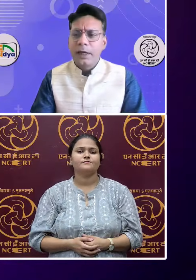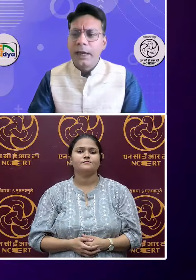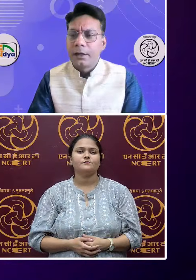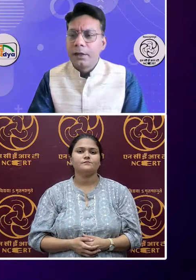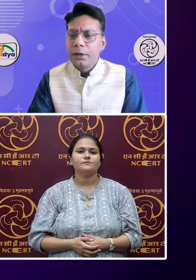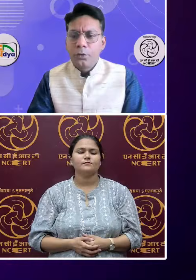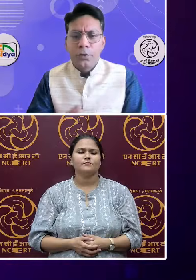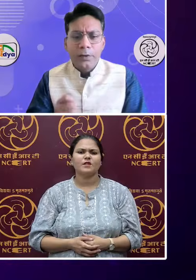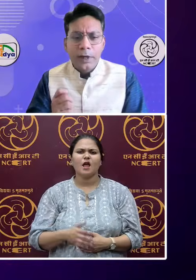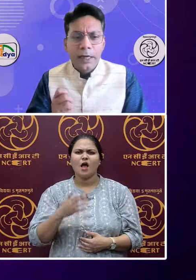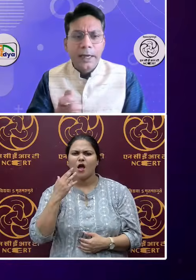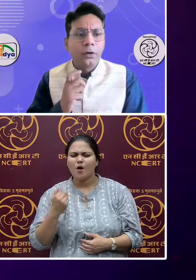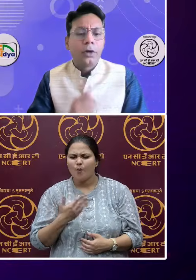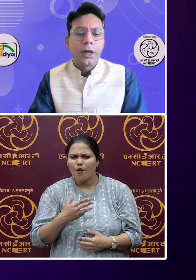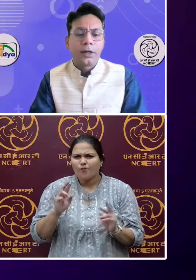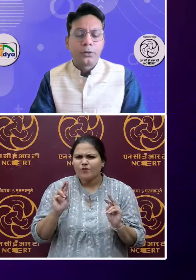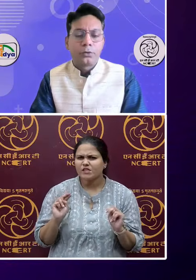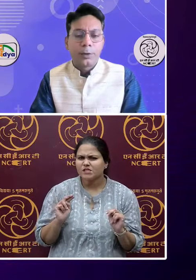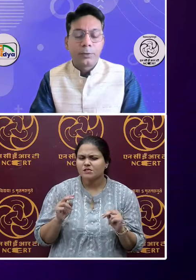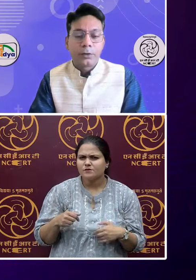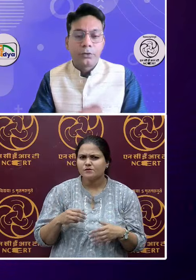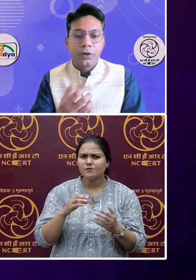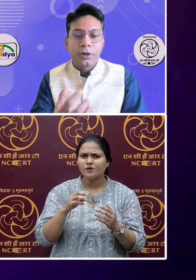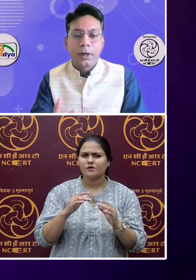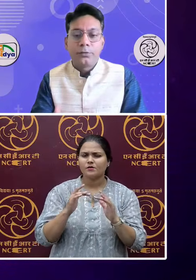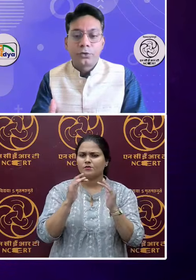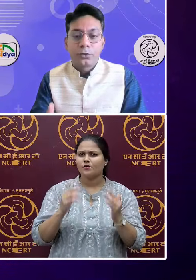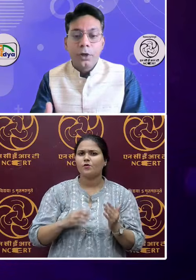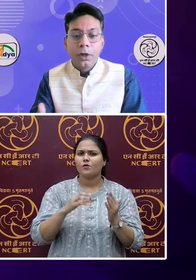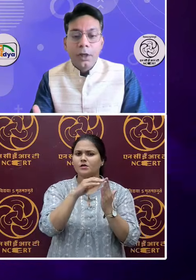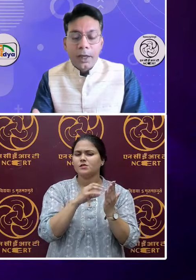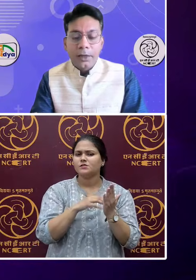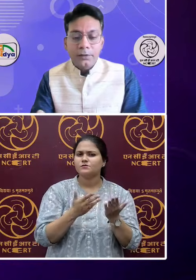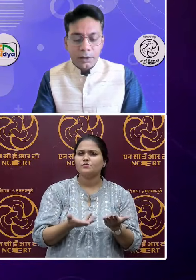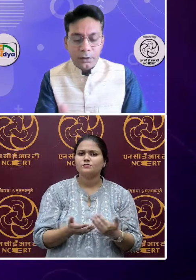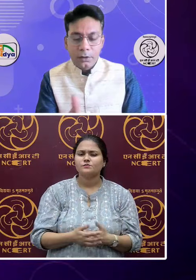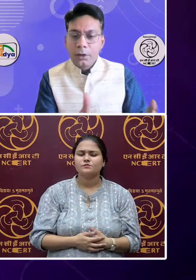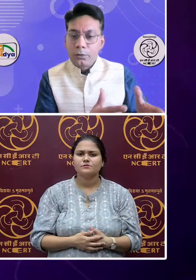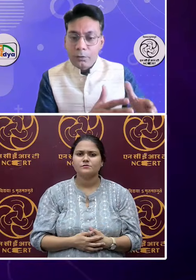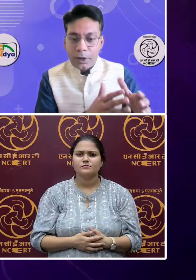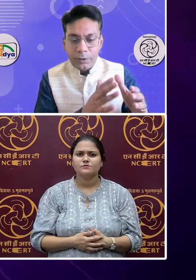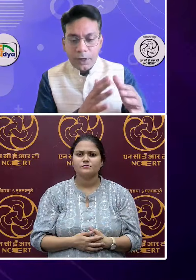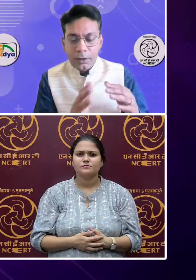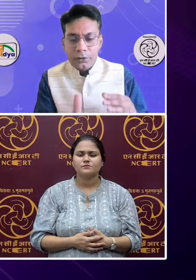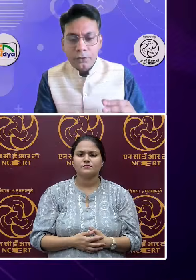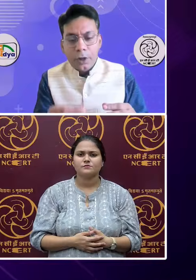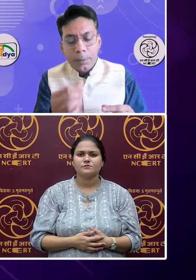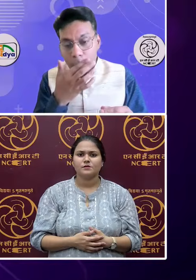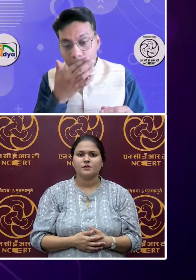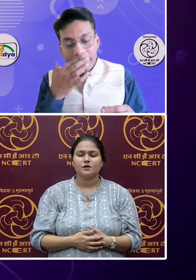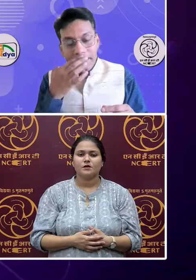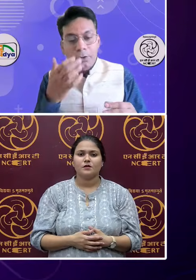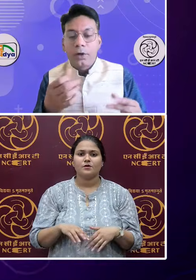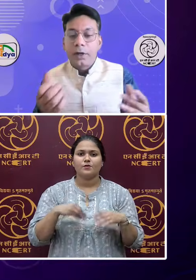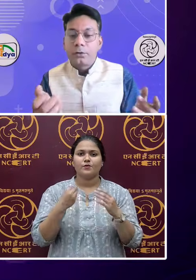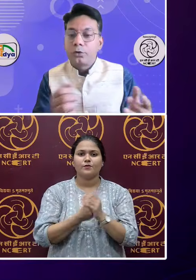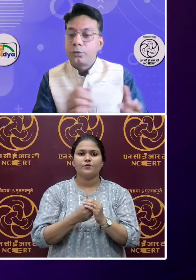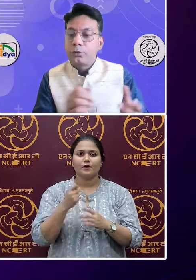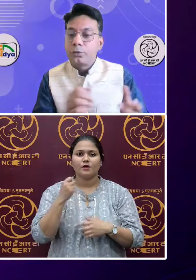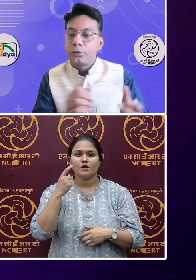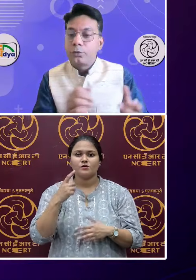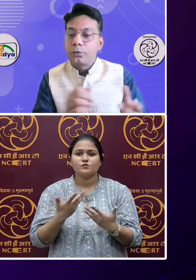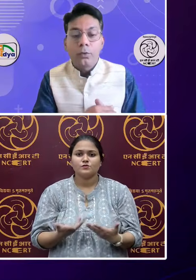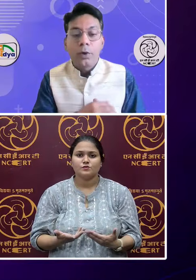why we need online course platform? The question comes to us. What we understood about what are online